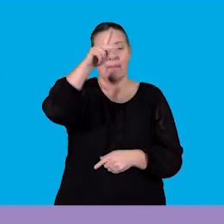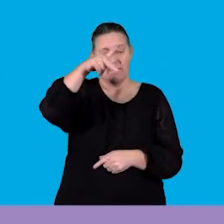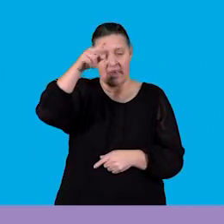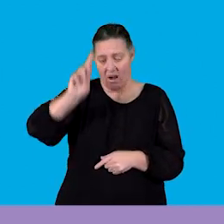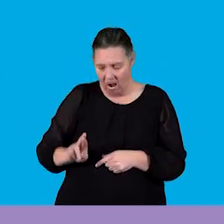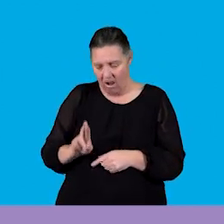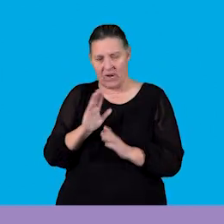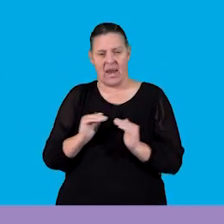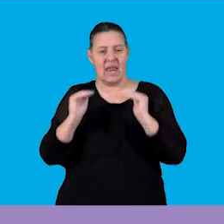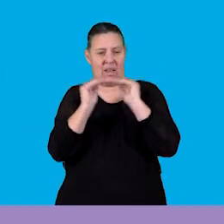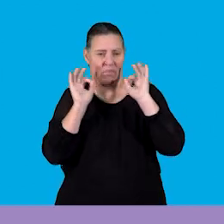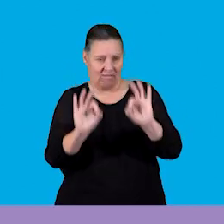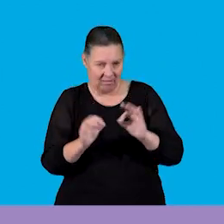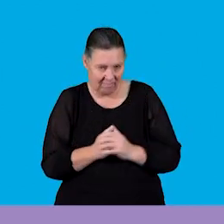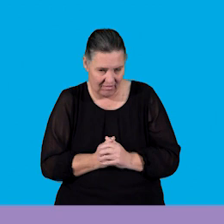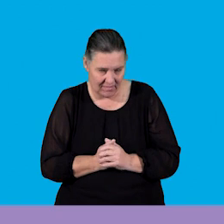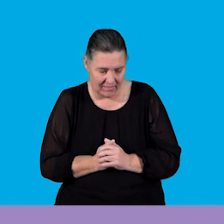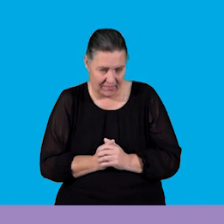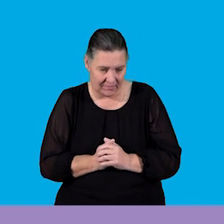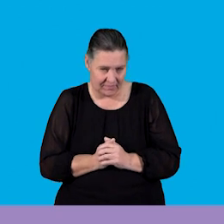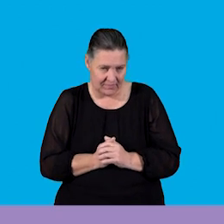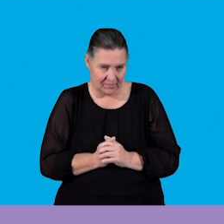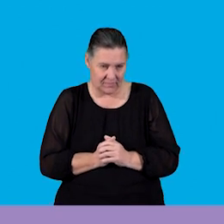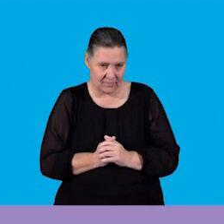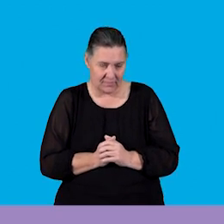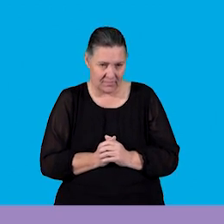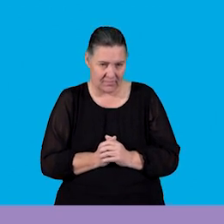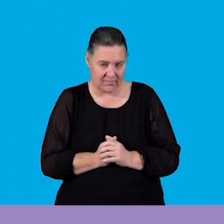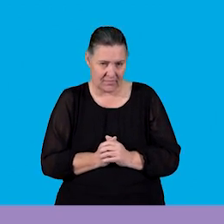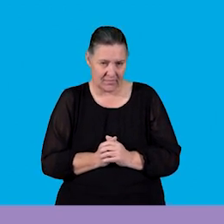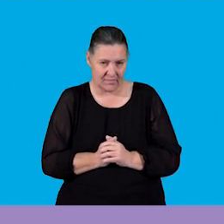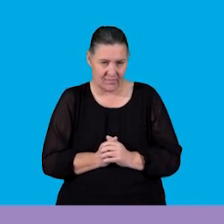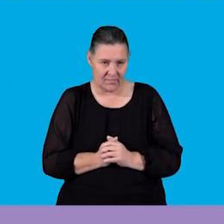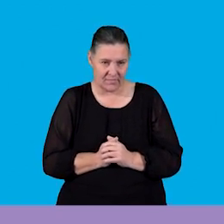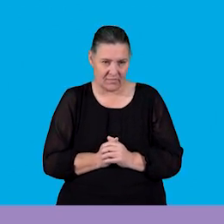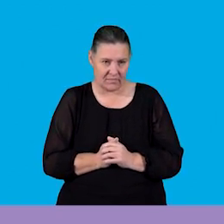that PQ is equals to PR.